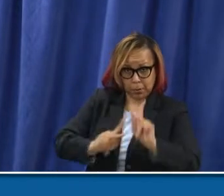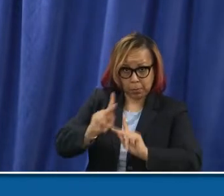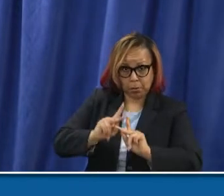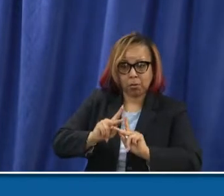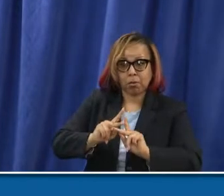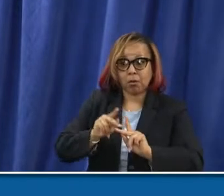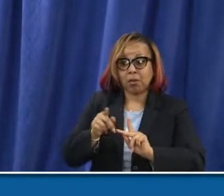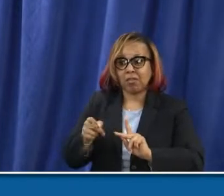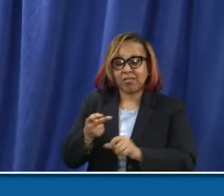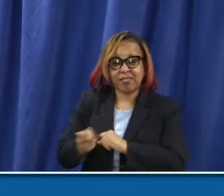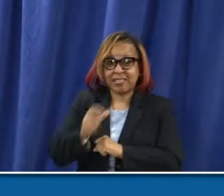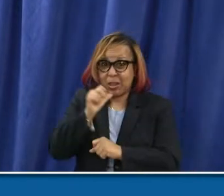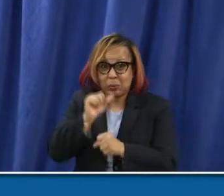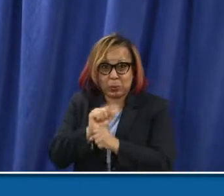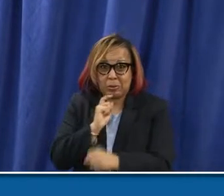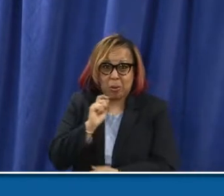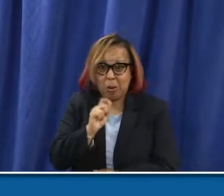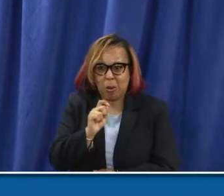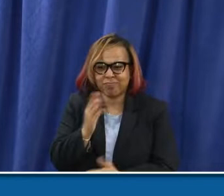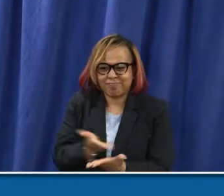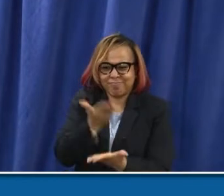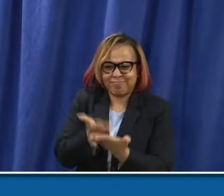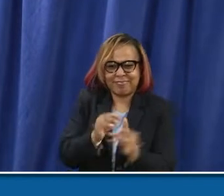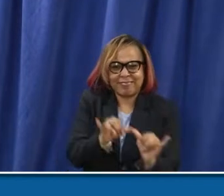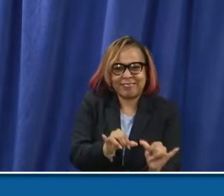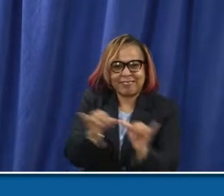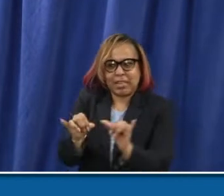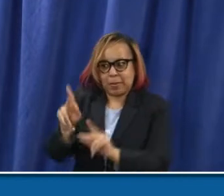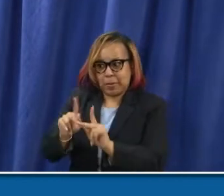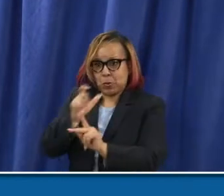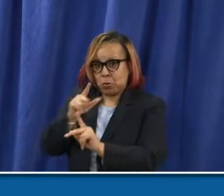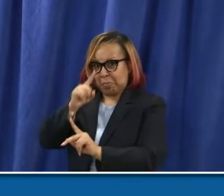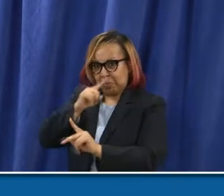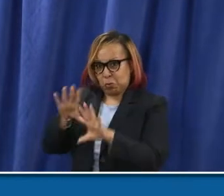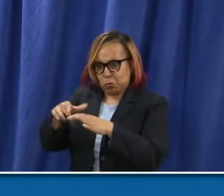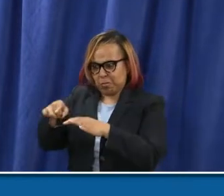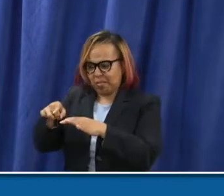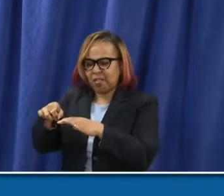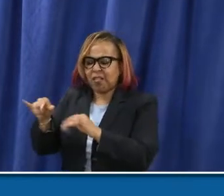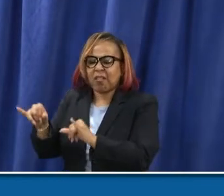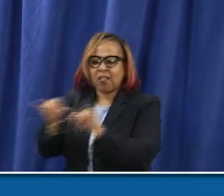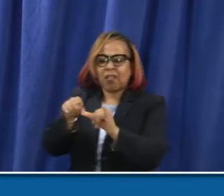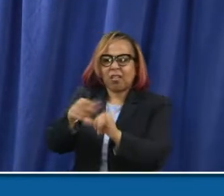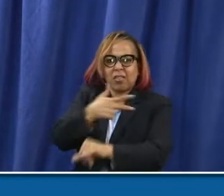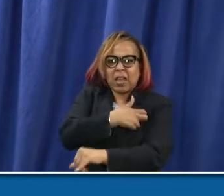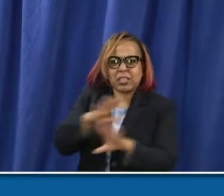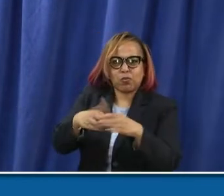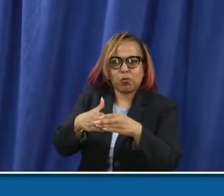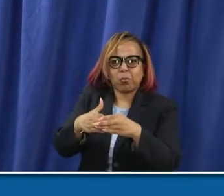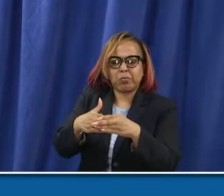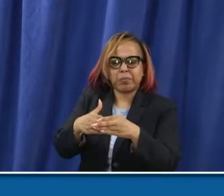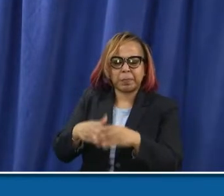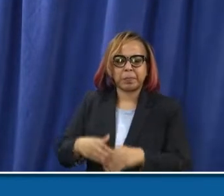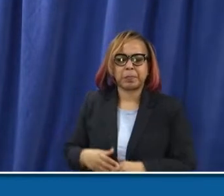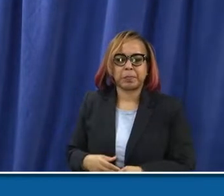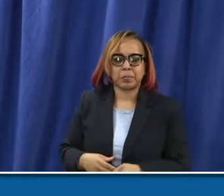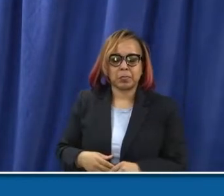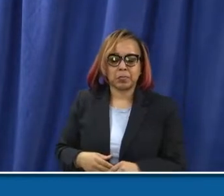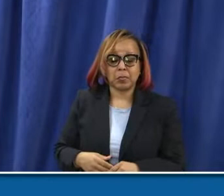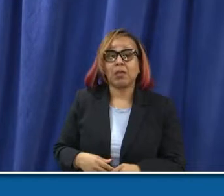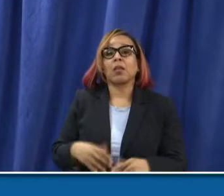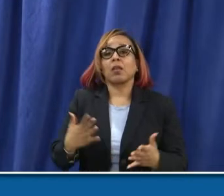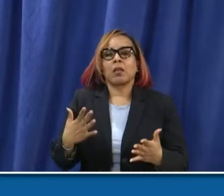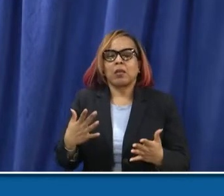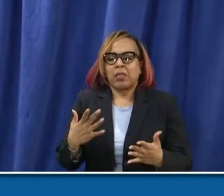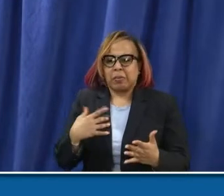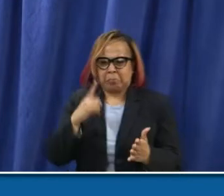vaccine that doesn't work at all would show the same number of people in the placebo group as in the vaccine group getting COVID. And then